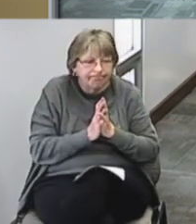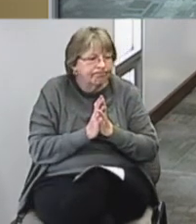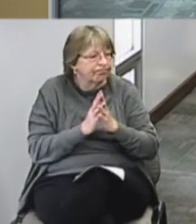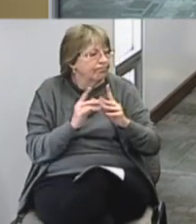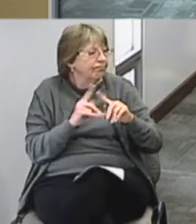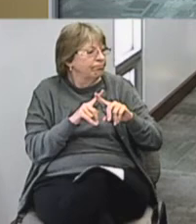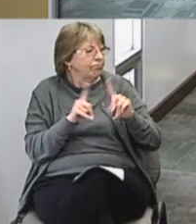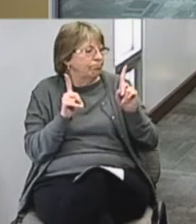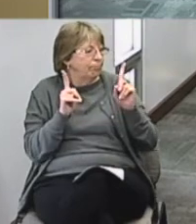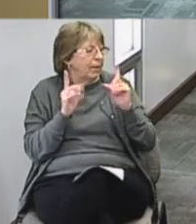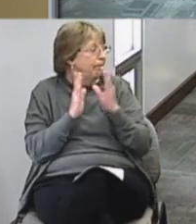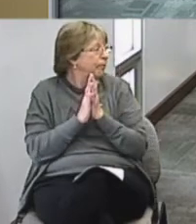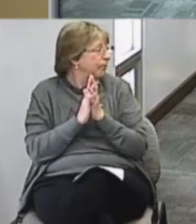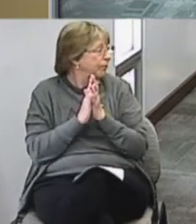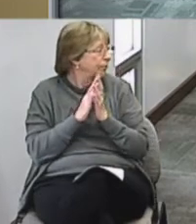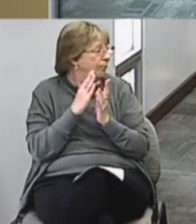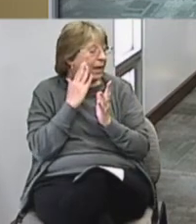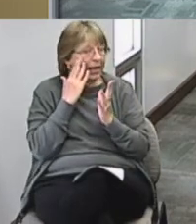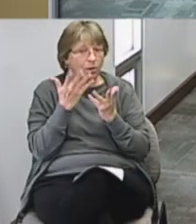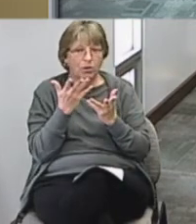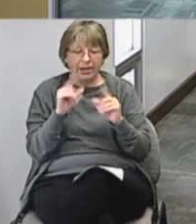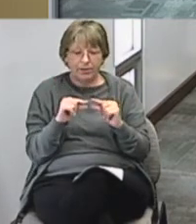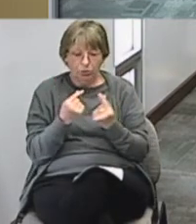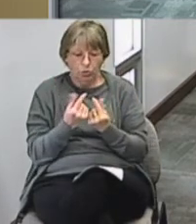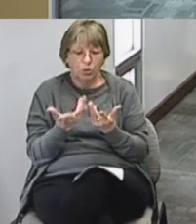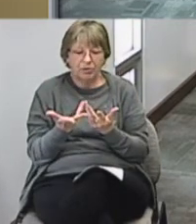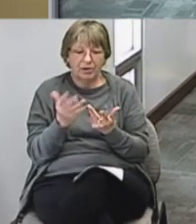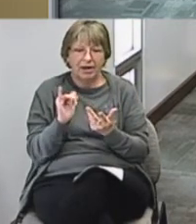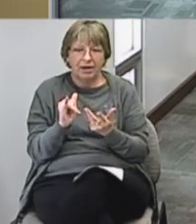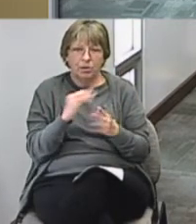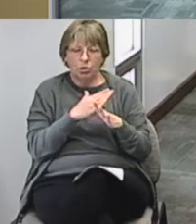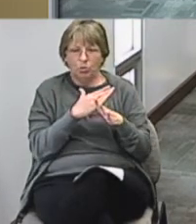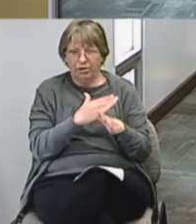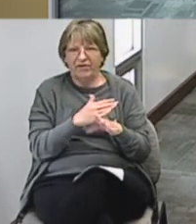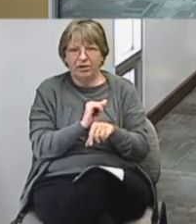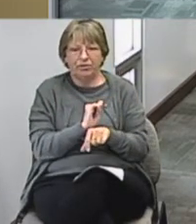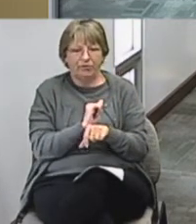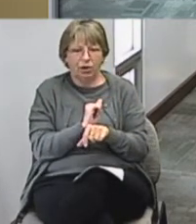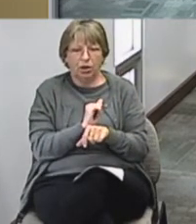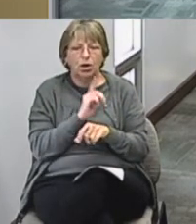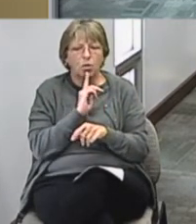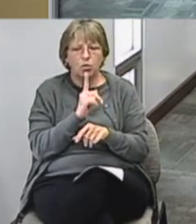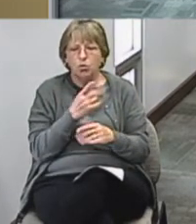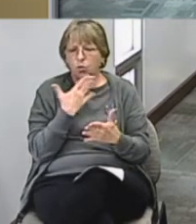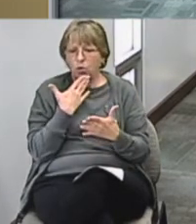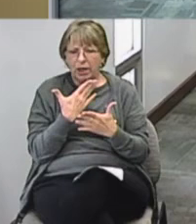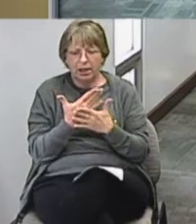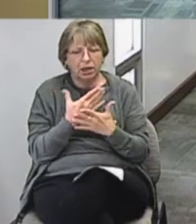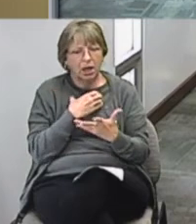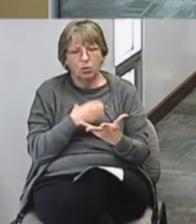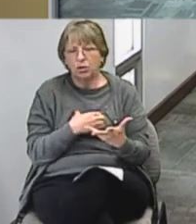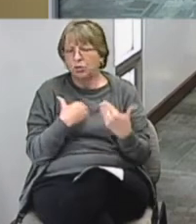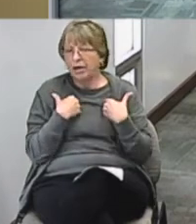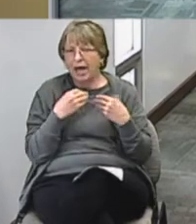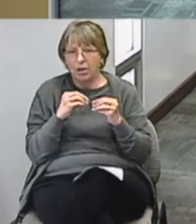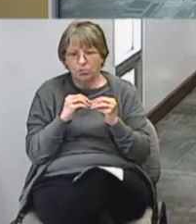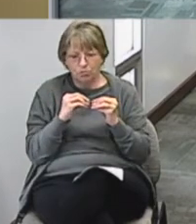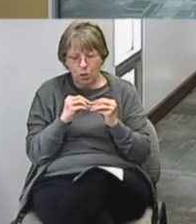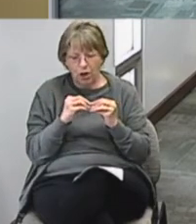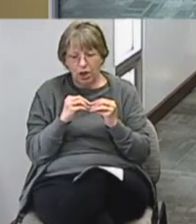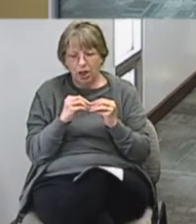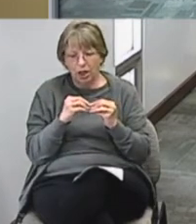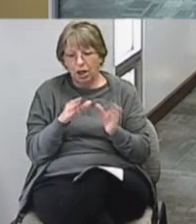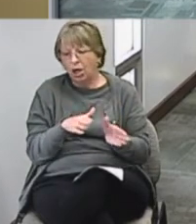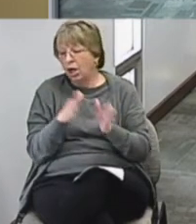But I know these organizations that do prevention work are incredible. I just wish we had more